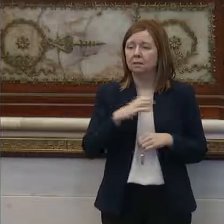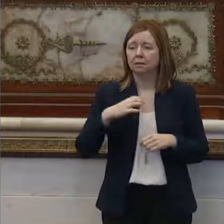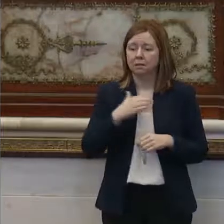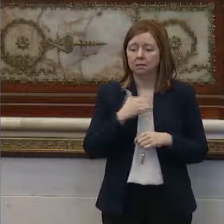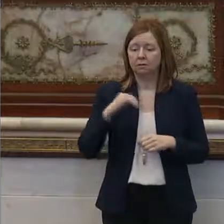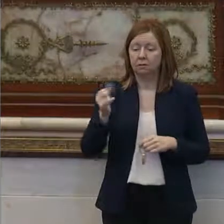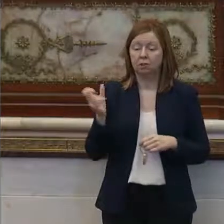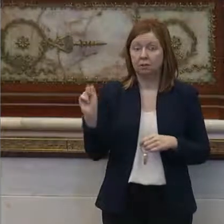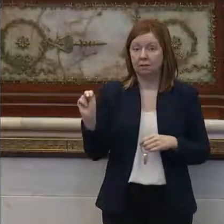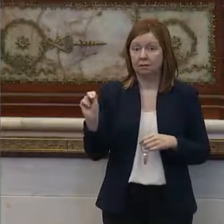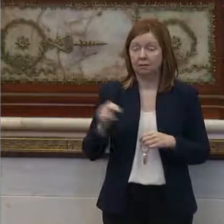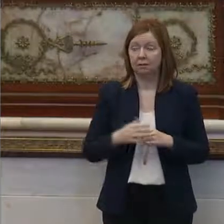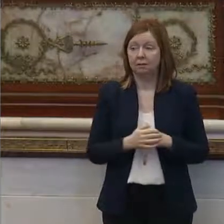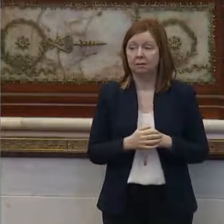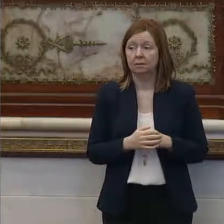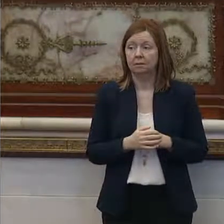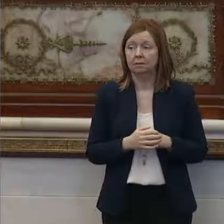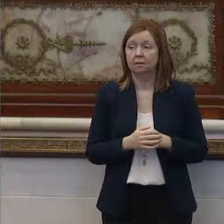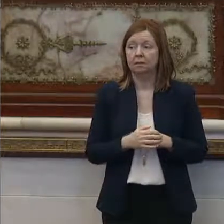Councilmember Johnson.